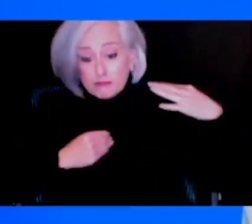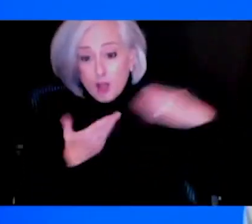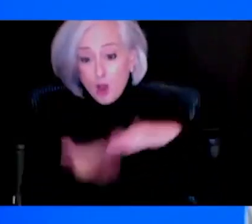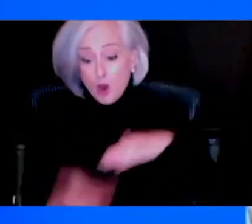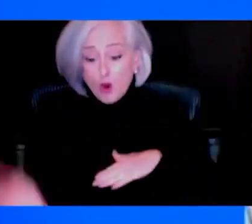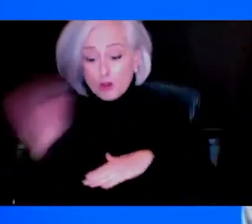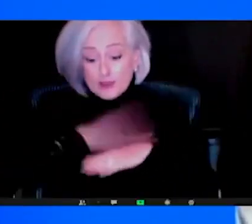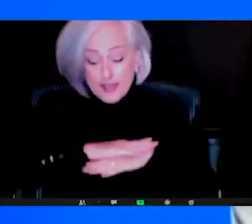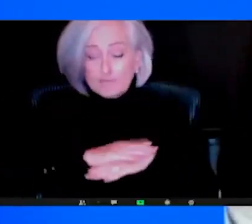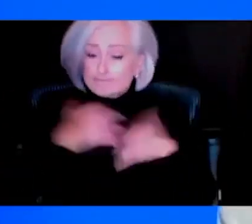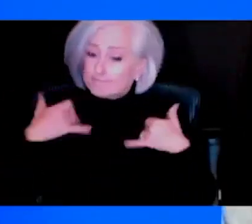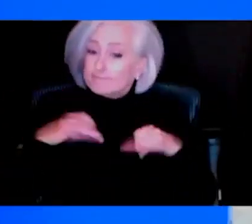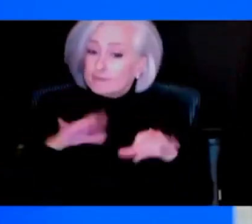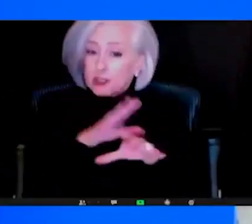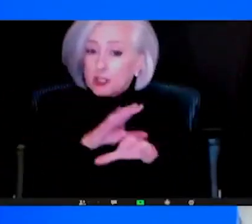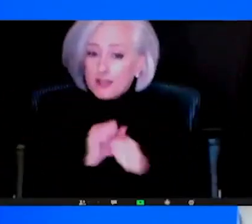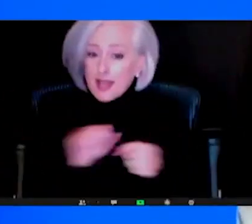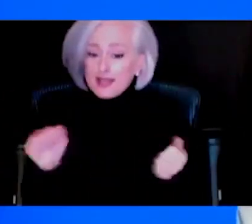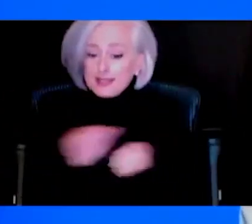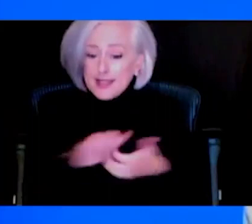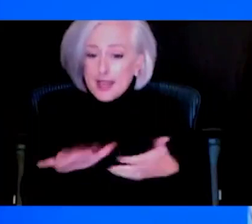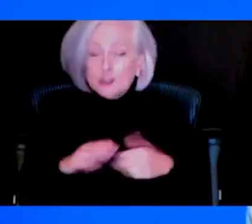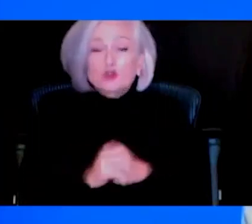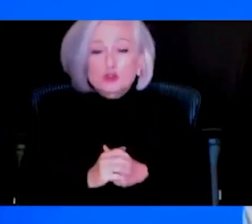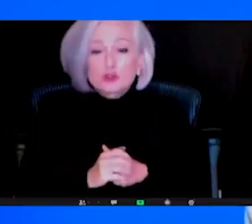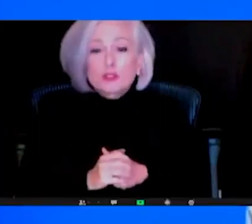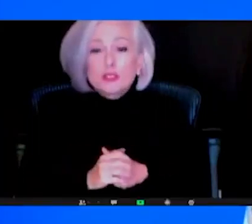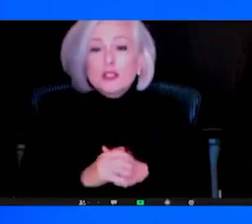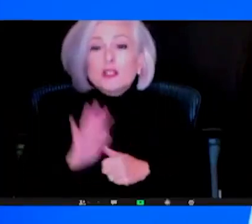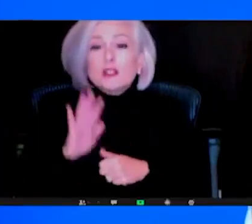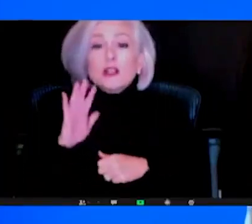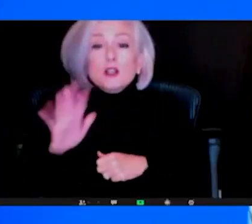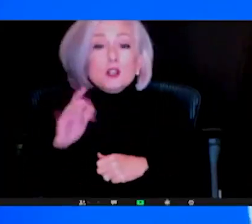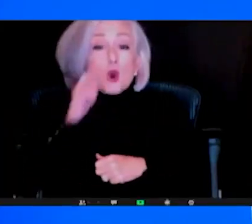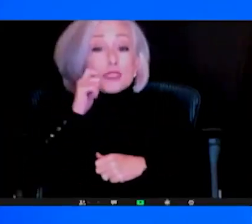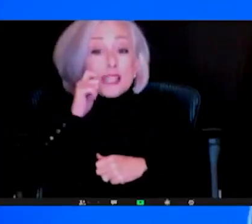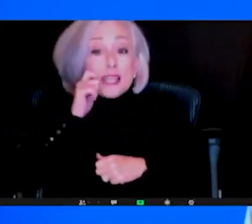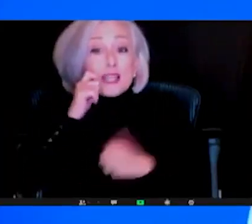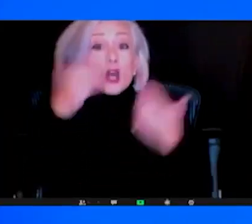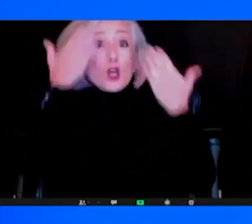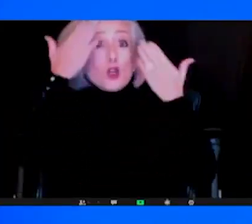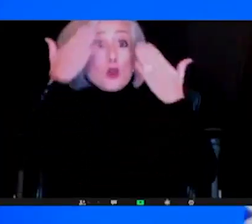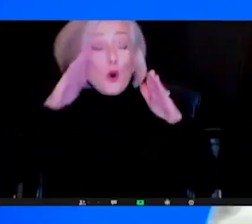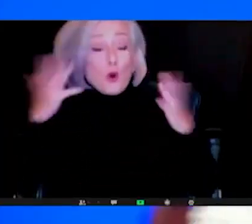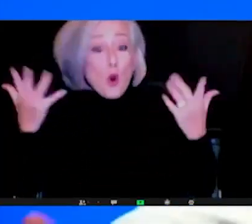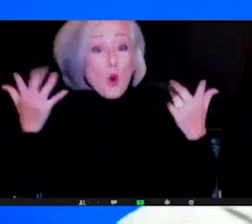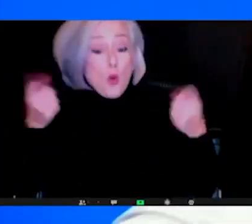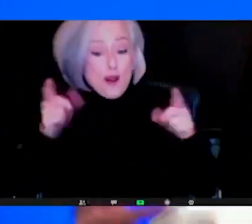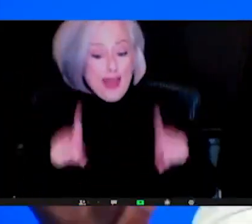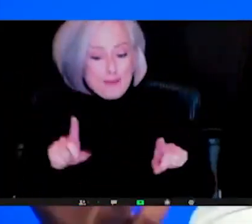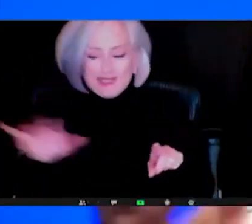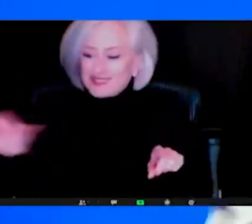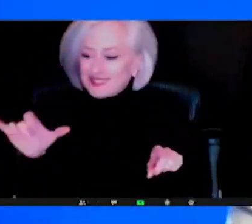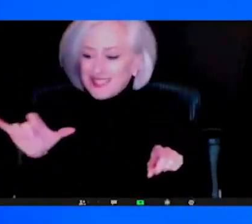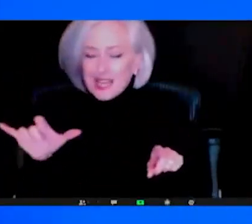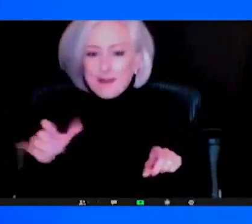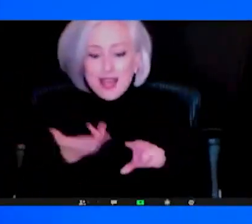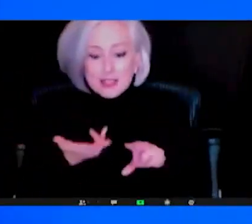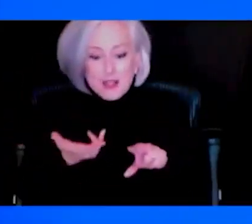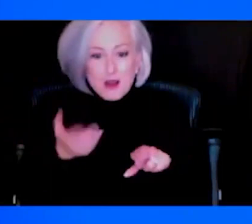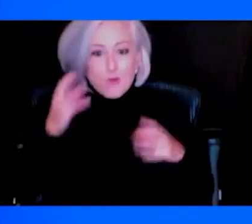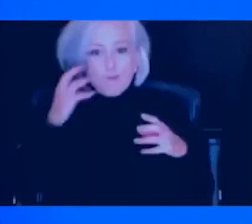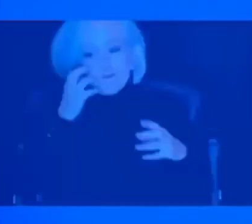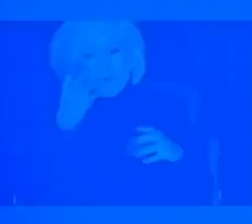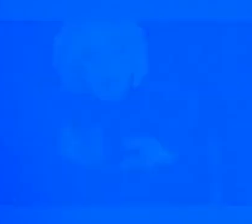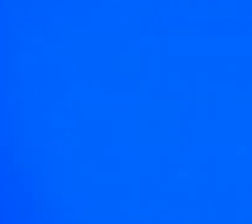skin basically, it's almost, I always say it's like a weight gain. Basically, you don't know what happened until it happened. So you see the wrinkles and you're like, when did this all happen?